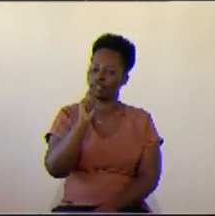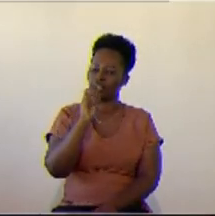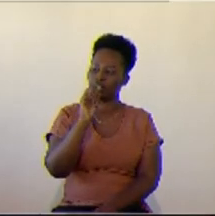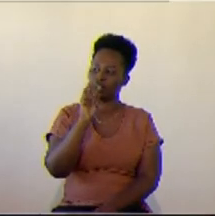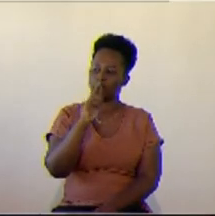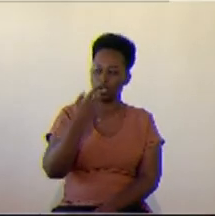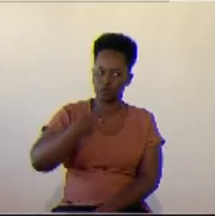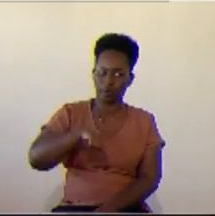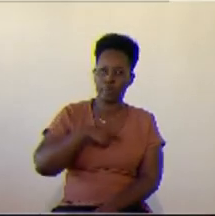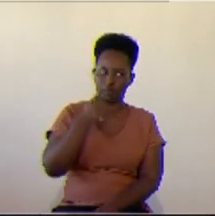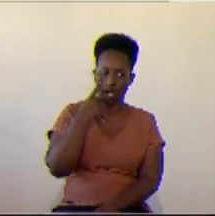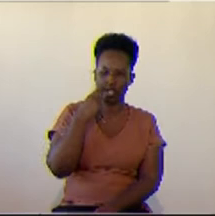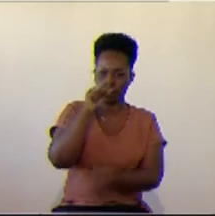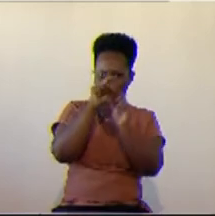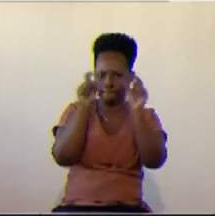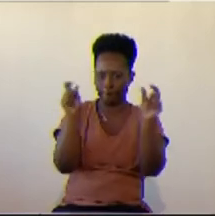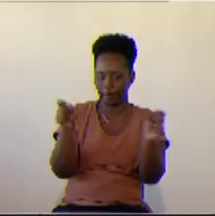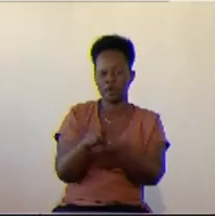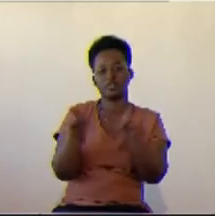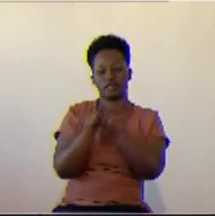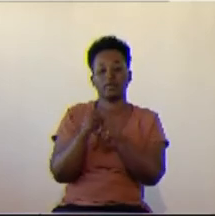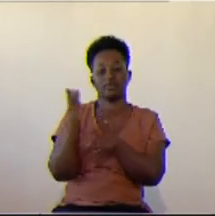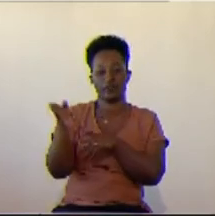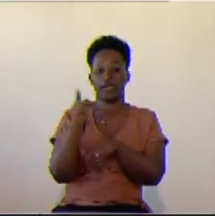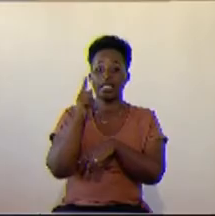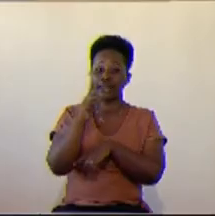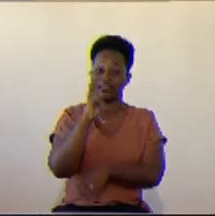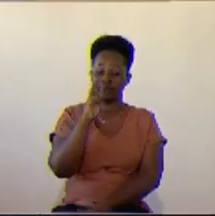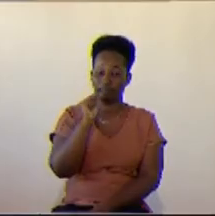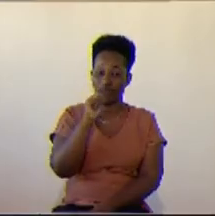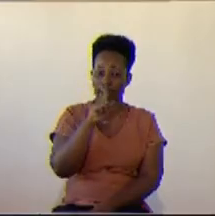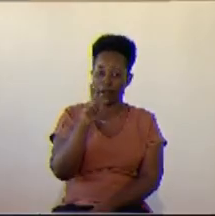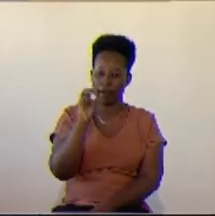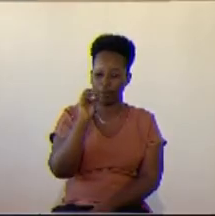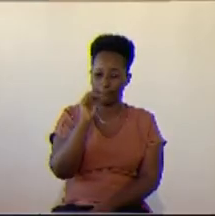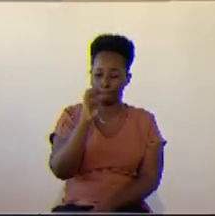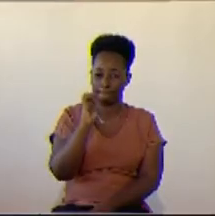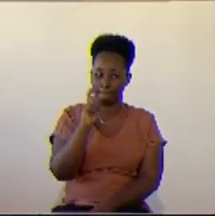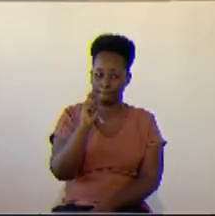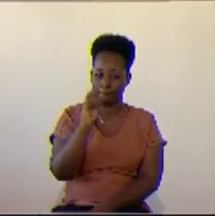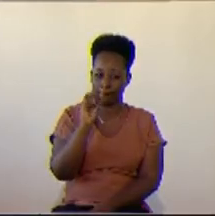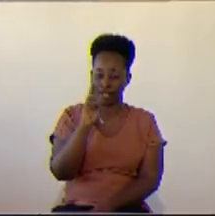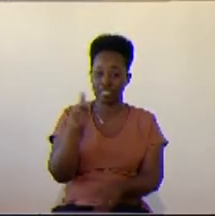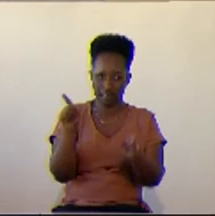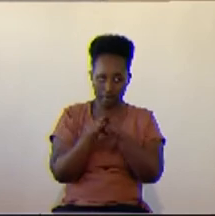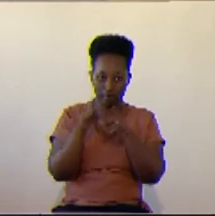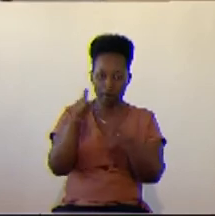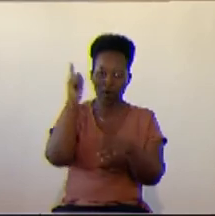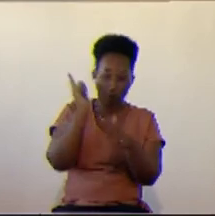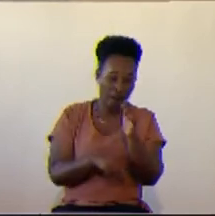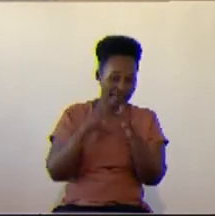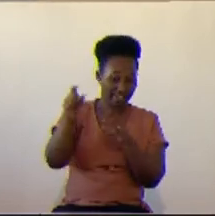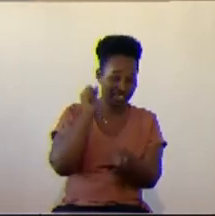a gadget like this. So that kind of barometer is also connected. It's part of the sphygmomanometer. And what does it